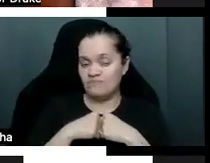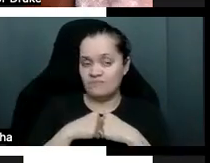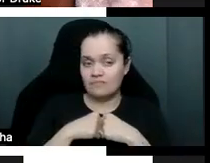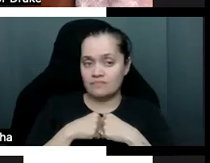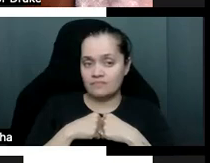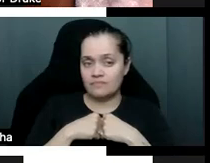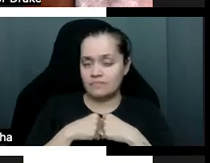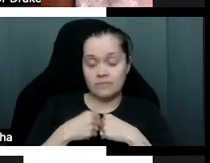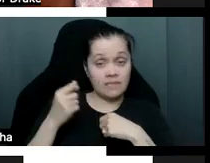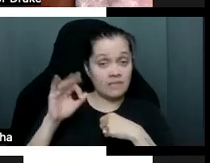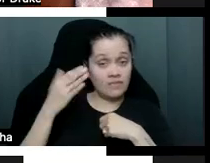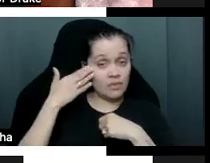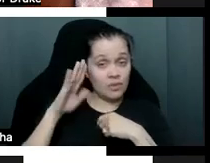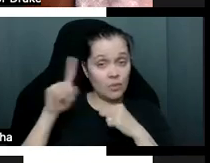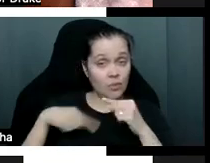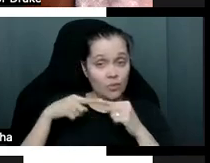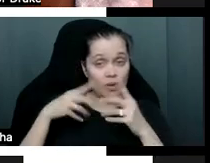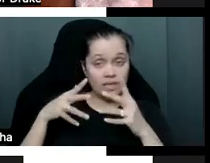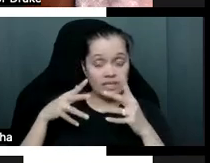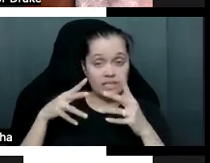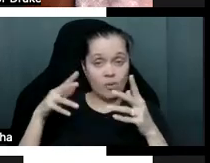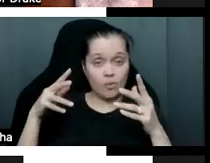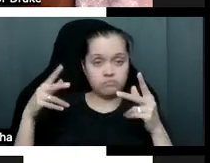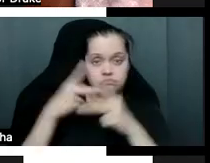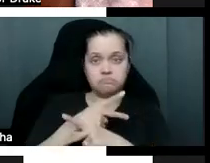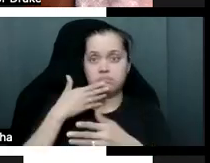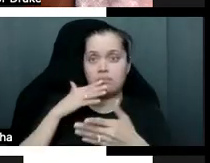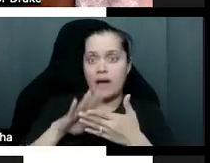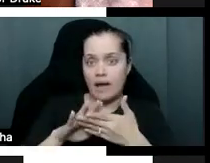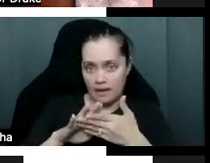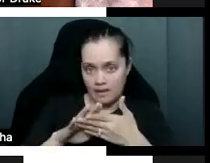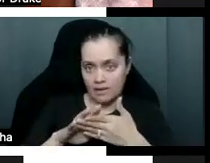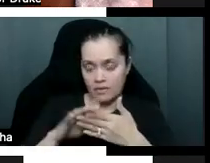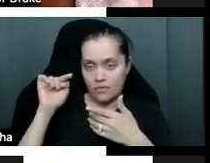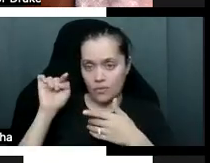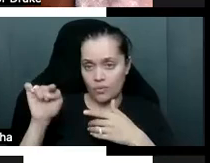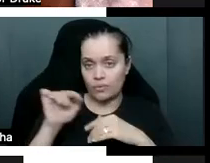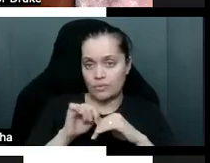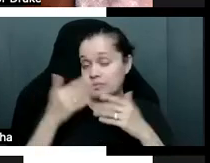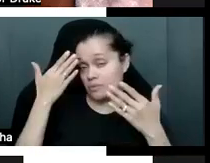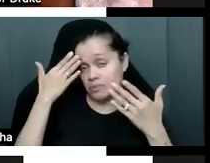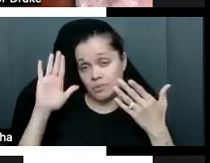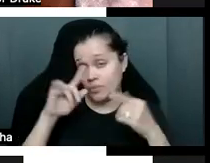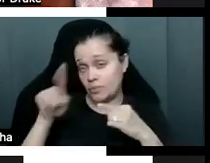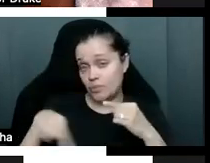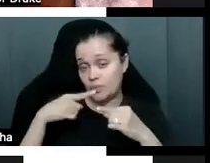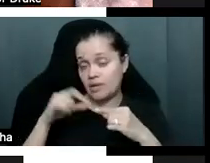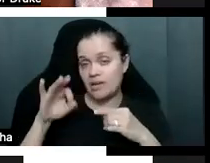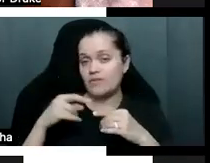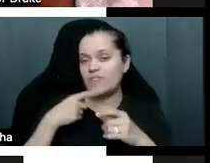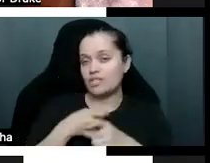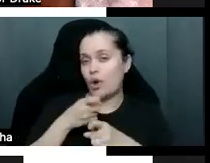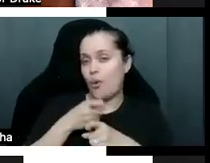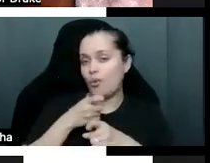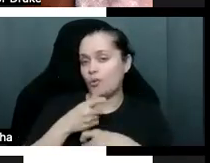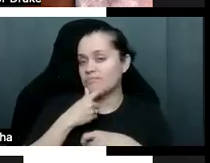You didn't know when things could go very, very badly wrong for you. If you told a joke to